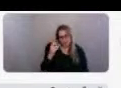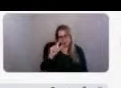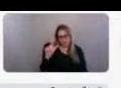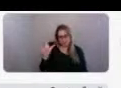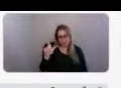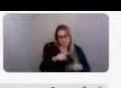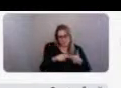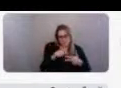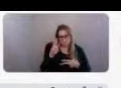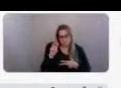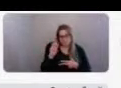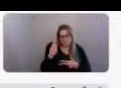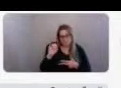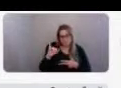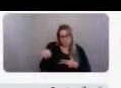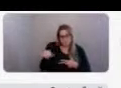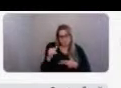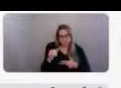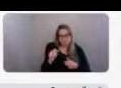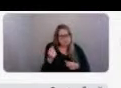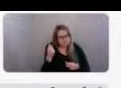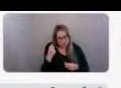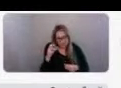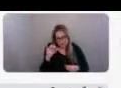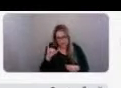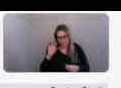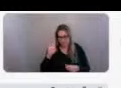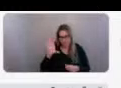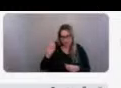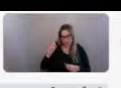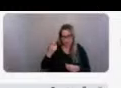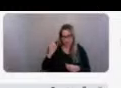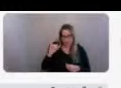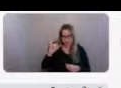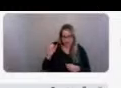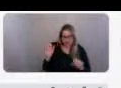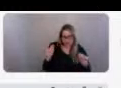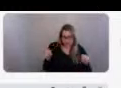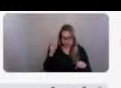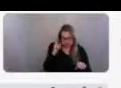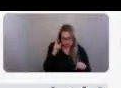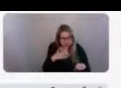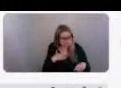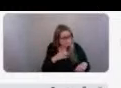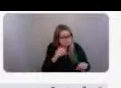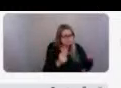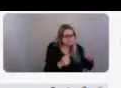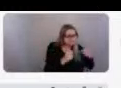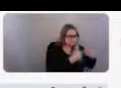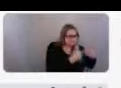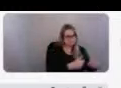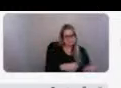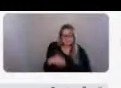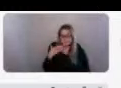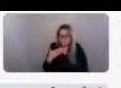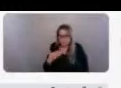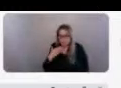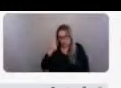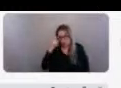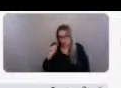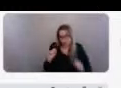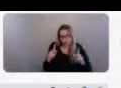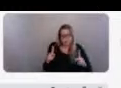fincher yvonne yes this is yvonne cahill can you hear me yes please proceed thank you thank you for the